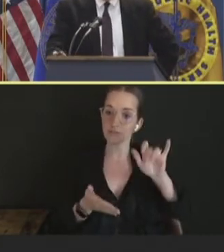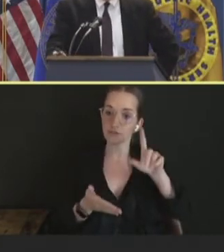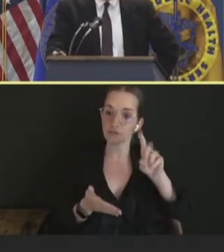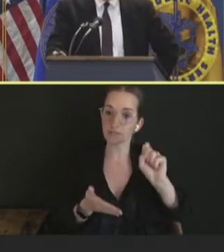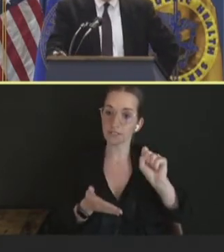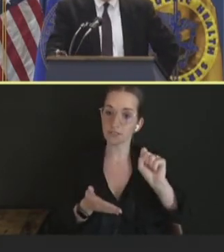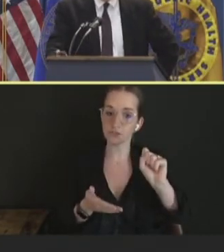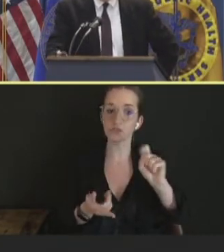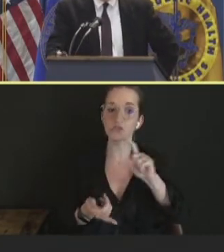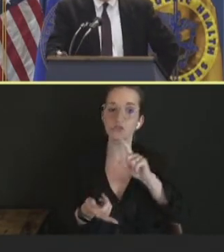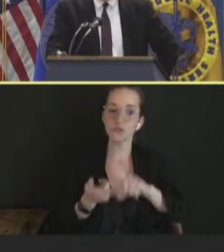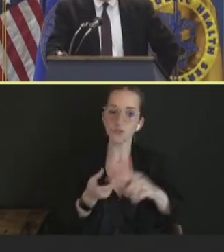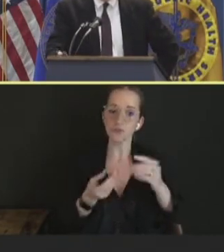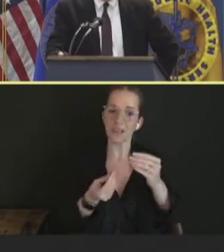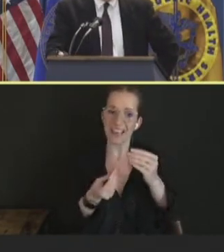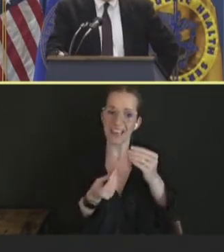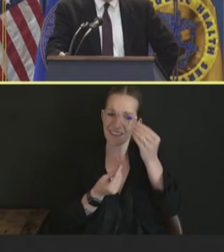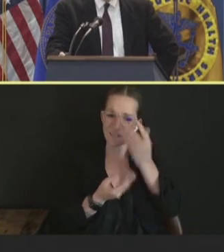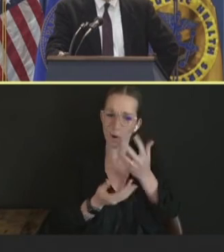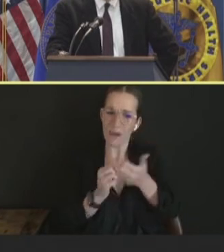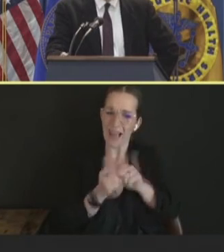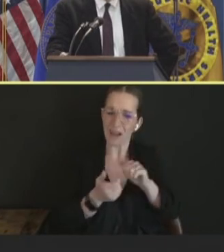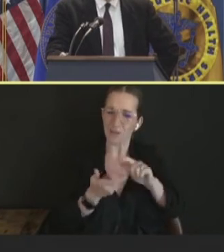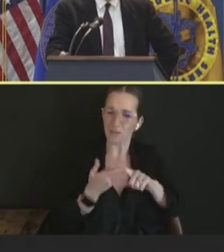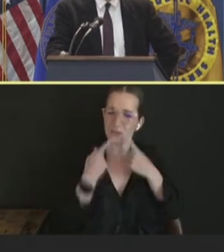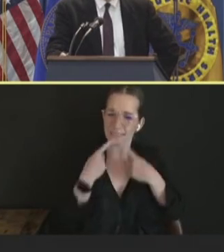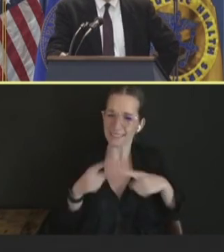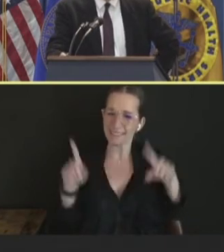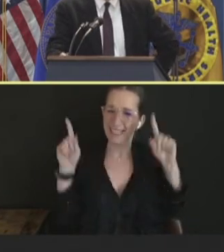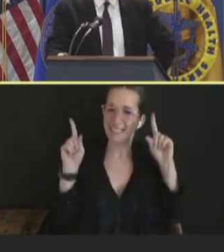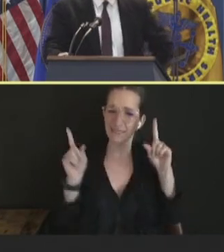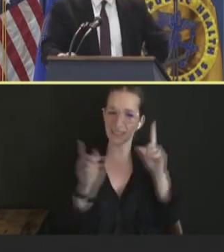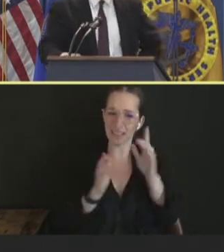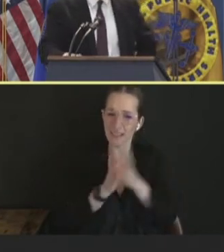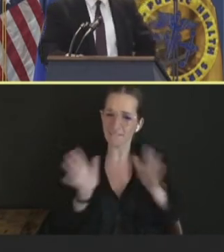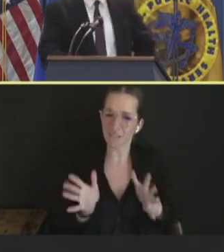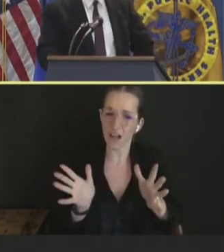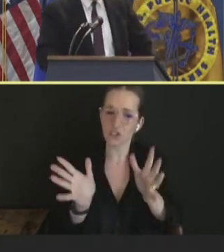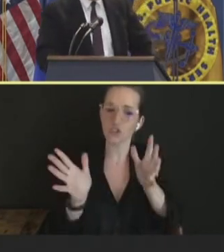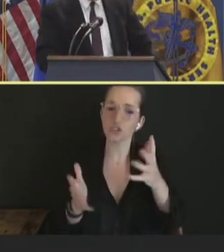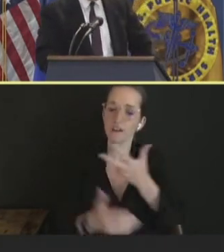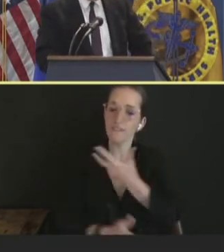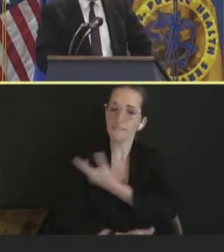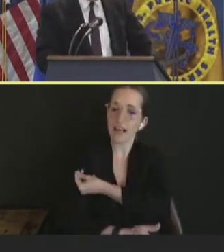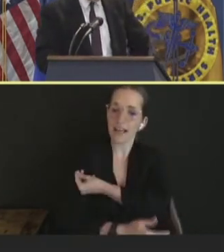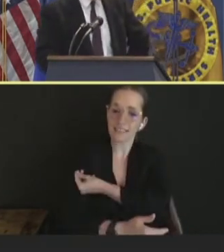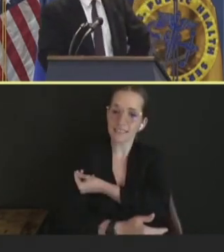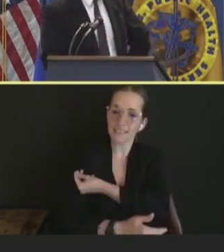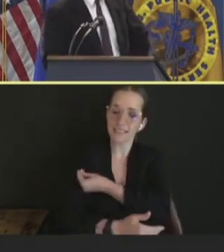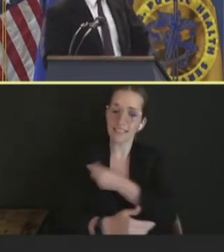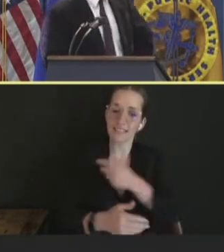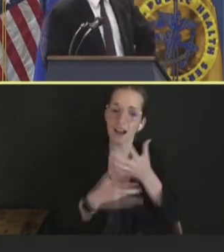to successfully foster vaccine confidence through public, provider, and policy interventions.